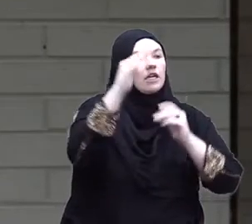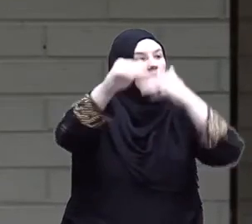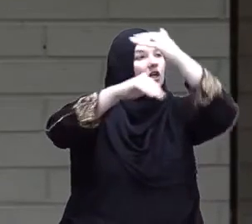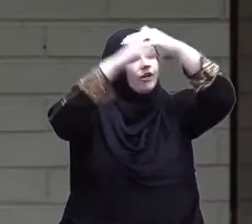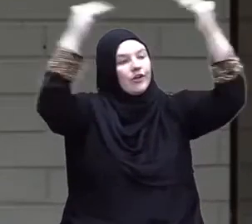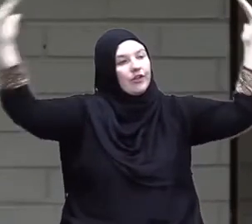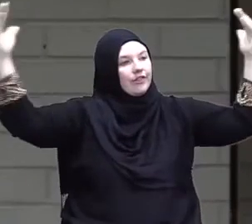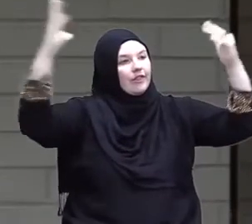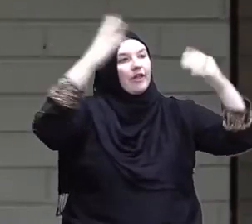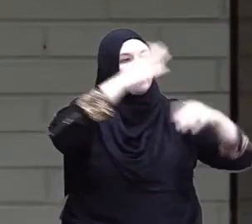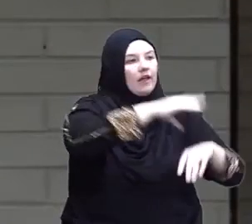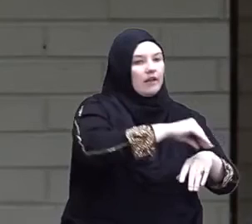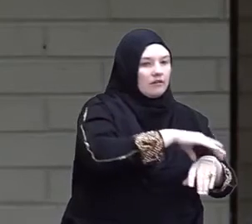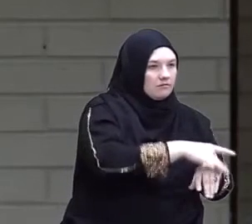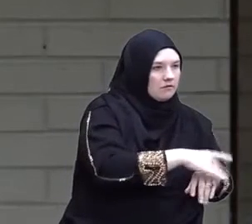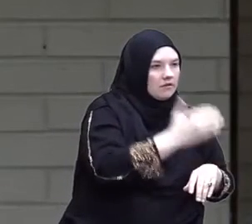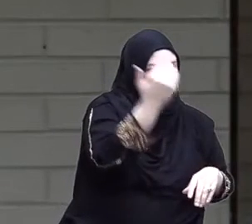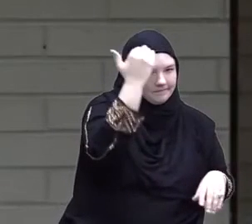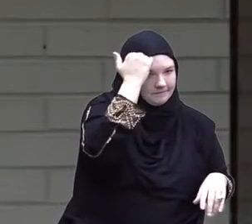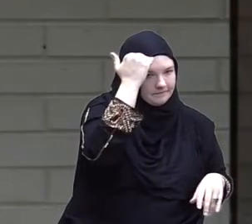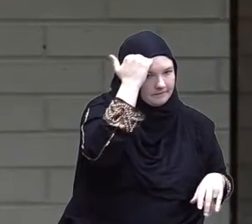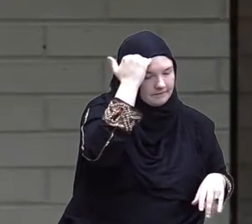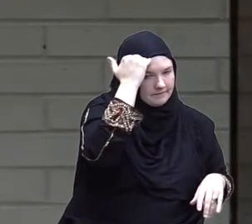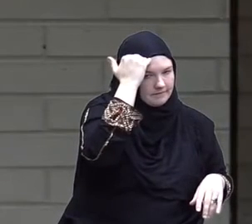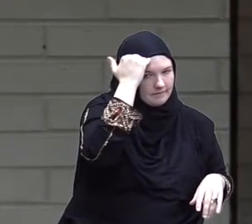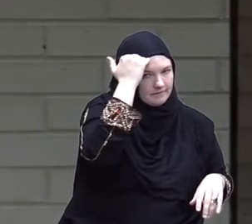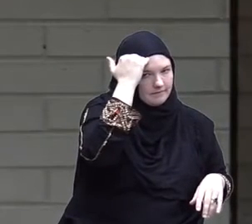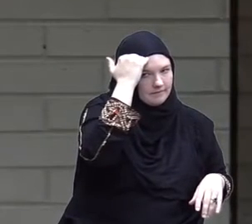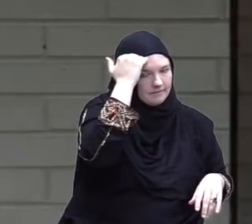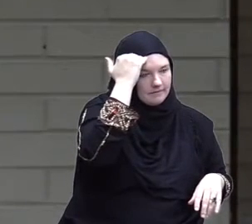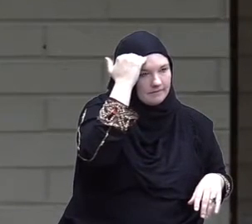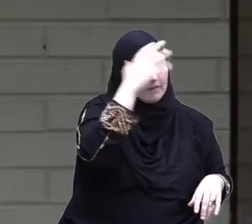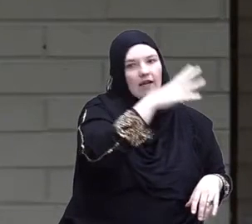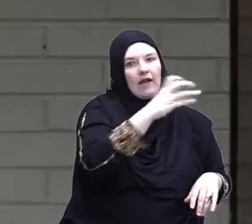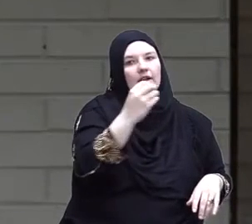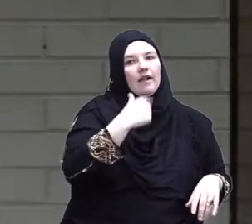the earth? And